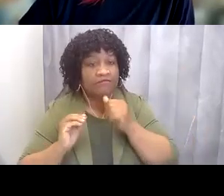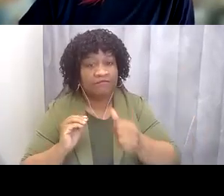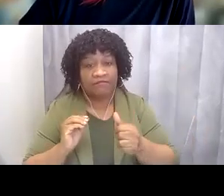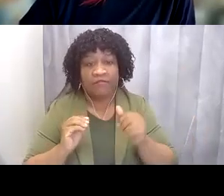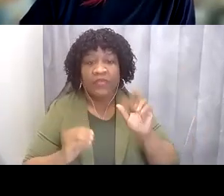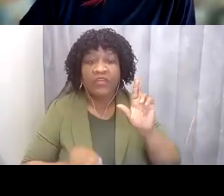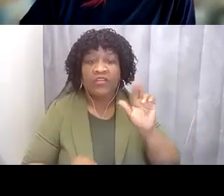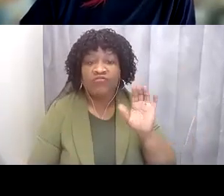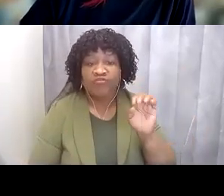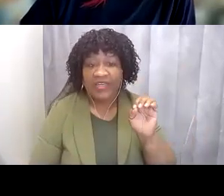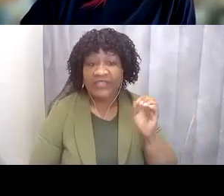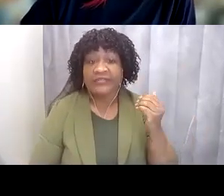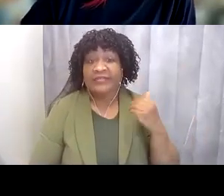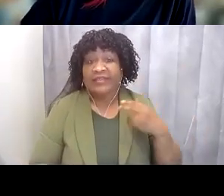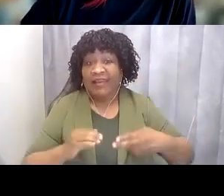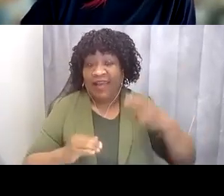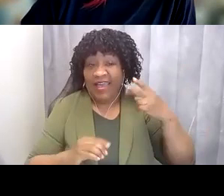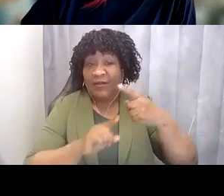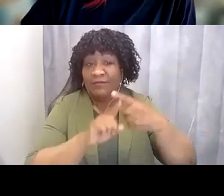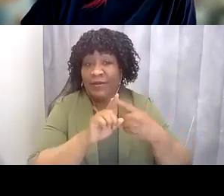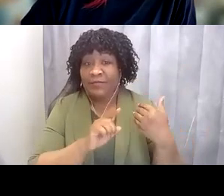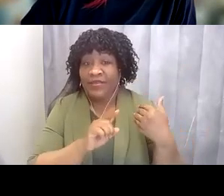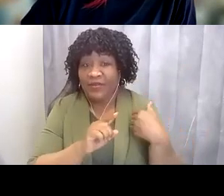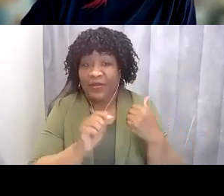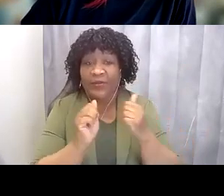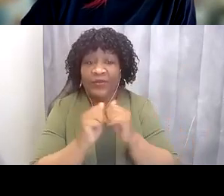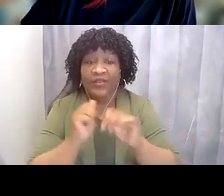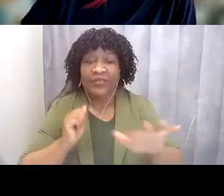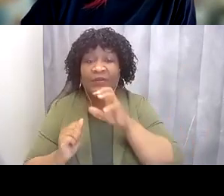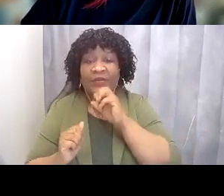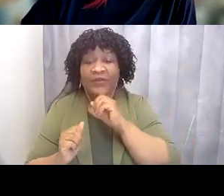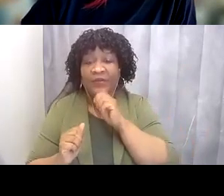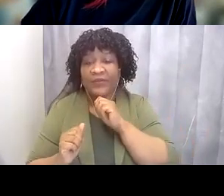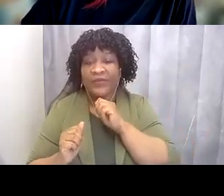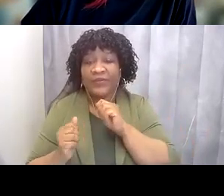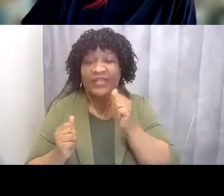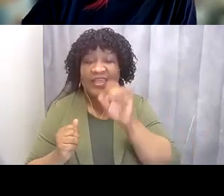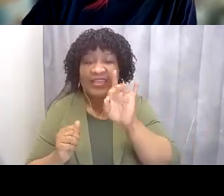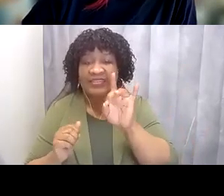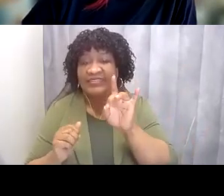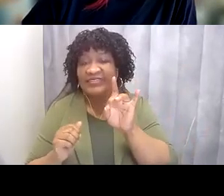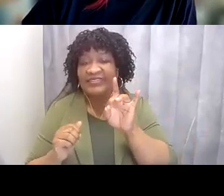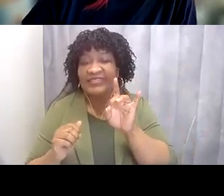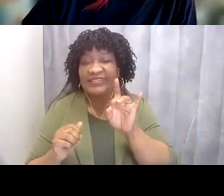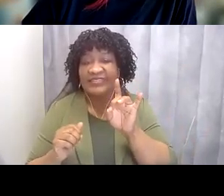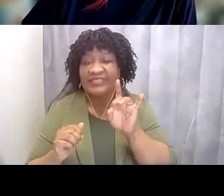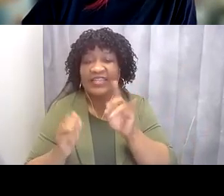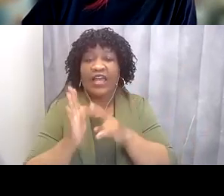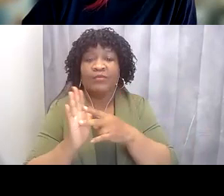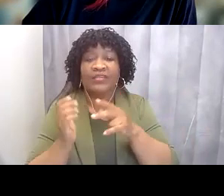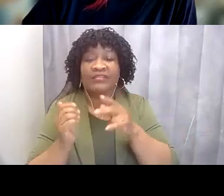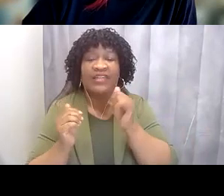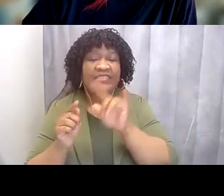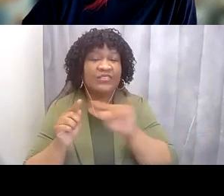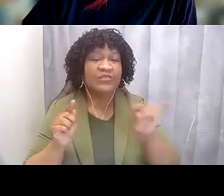Rates were highest a month ago amongst 18 to, I think it was like 18